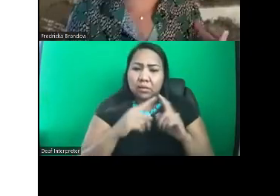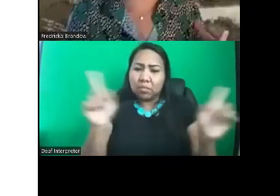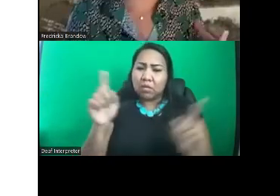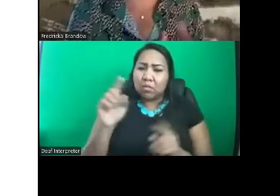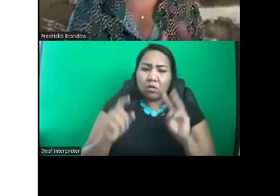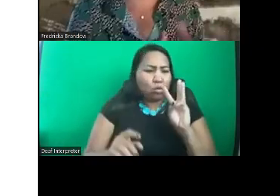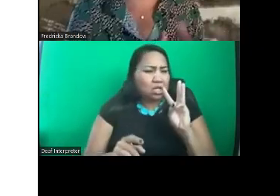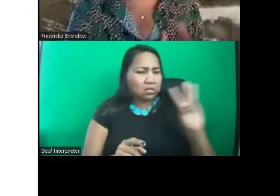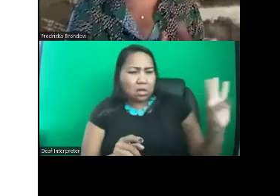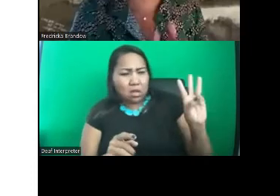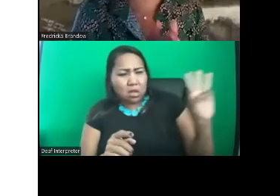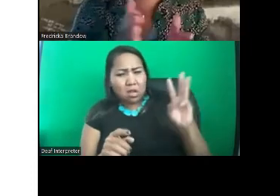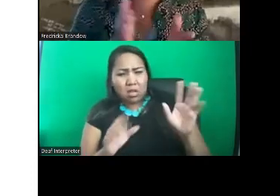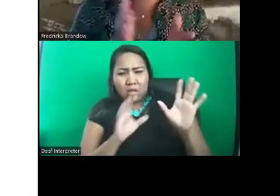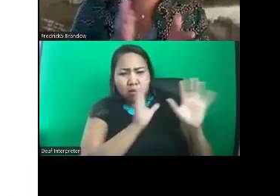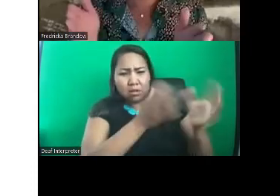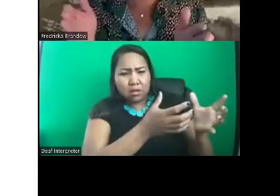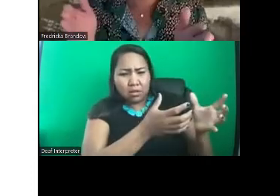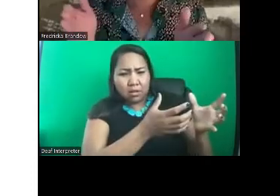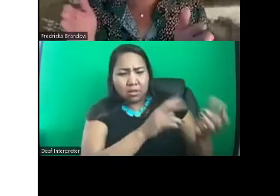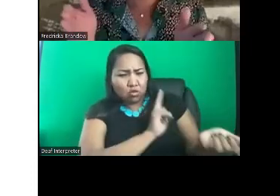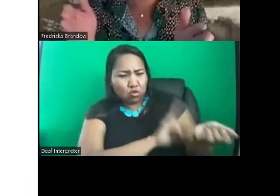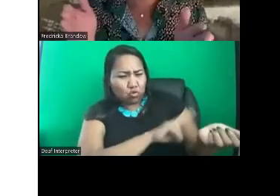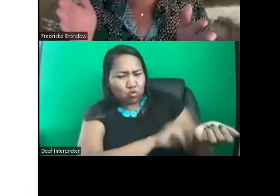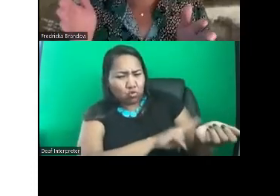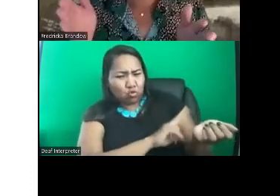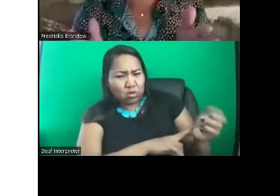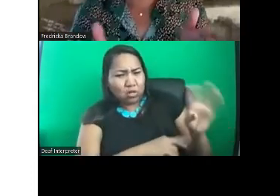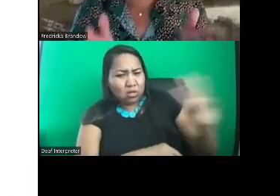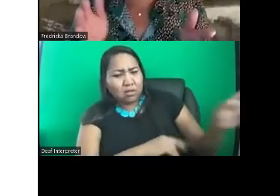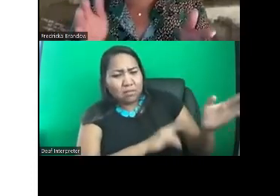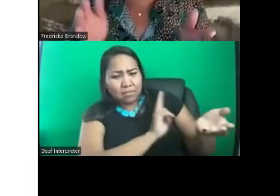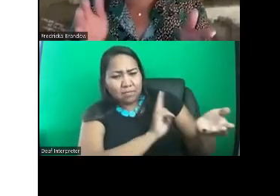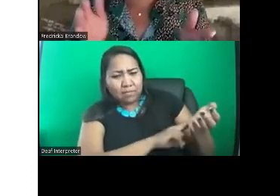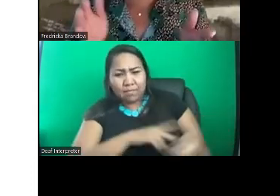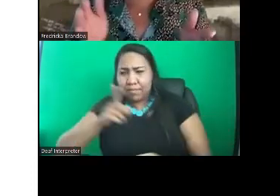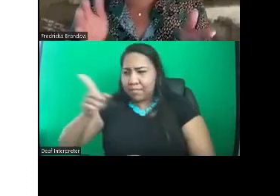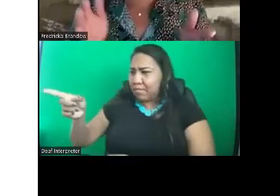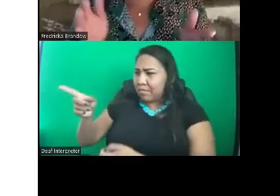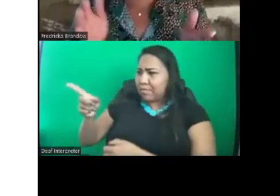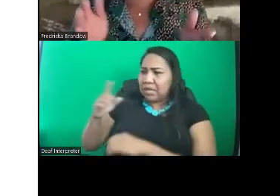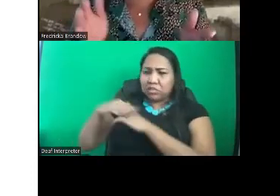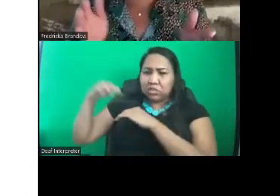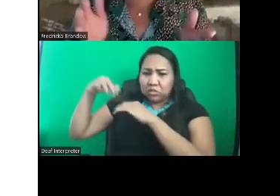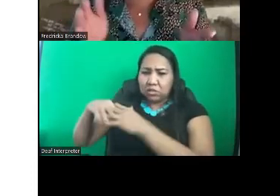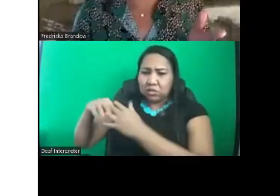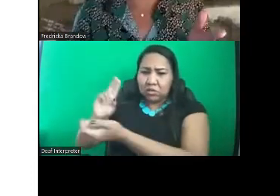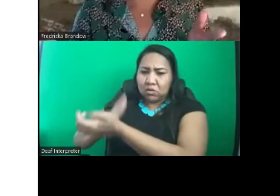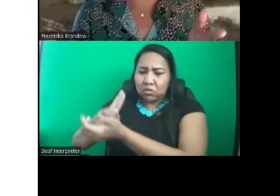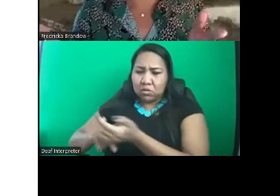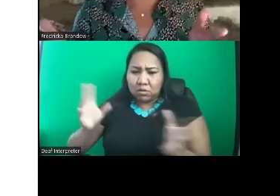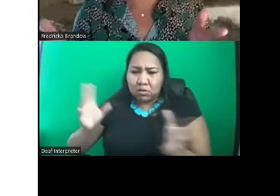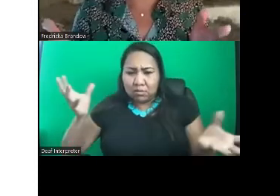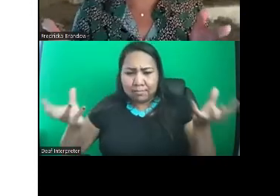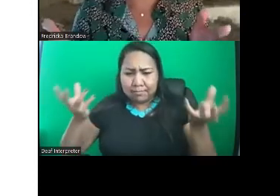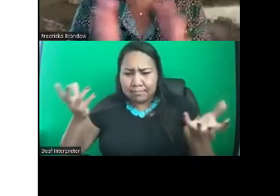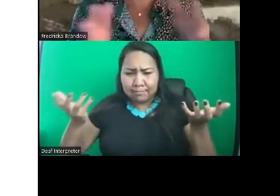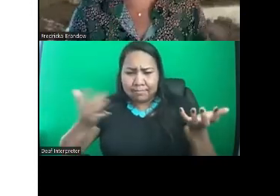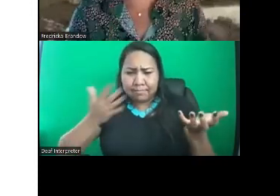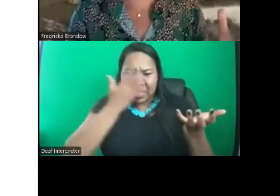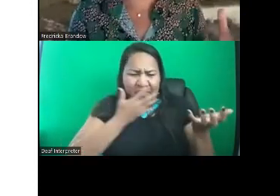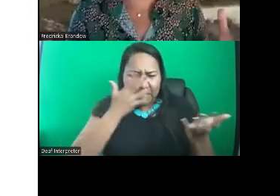nursing course and what does it look like? How does it feel? What is the takeaway that